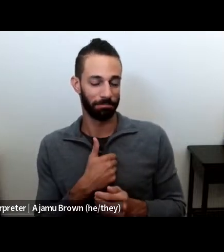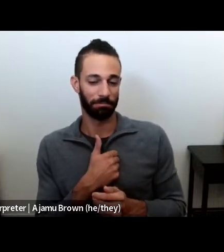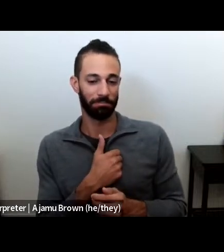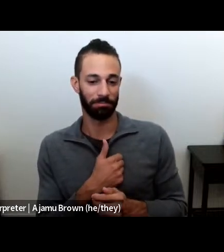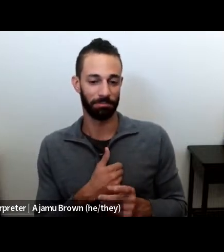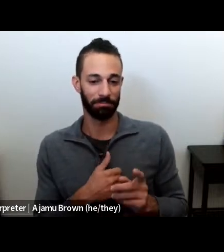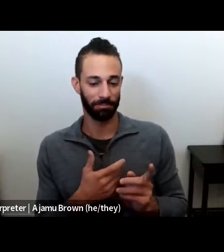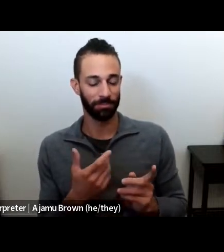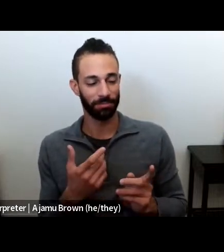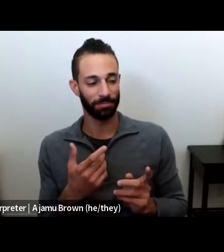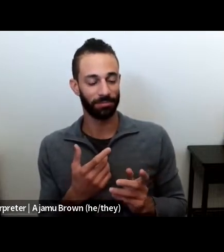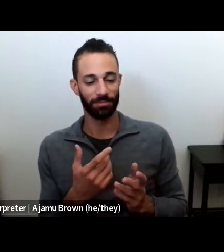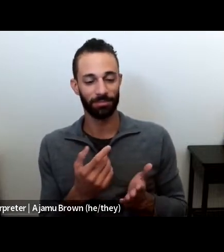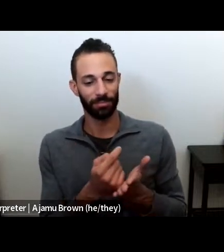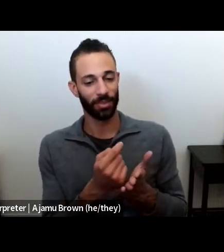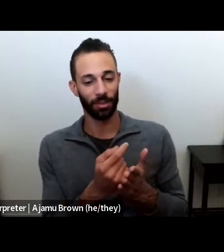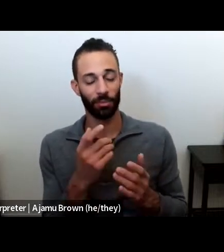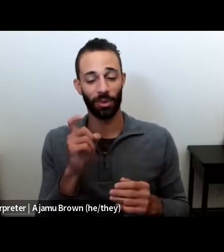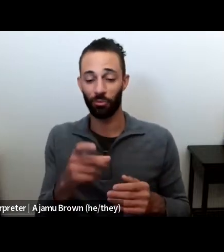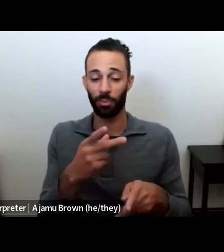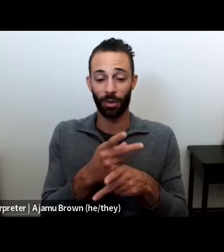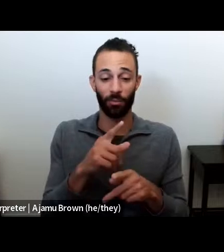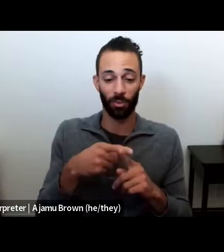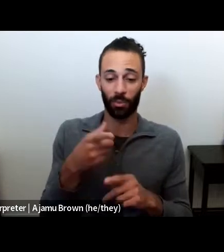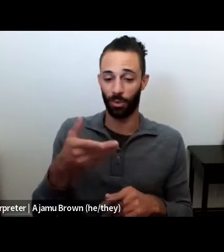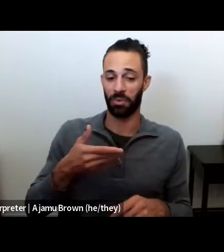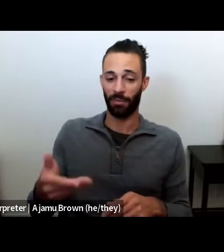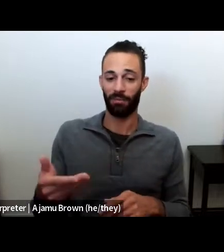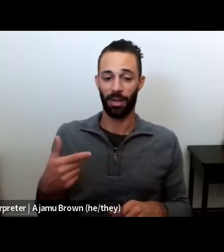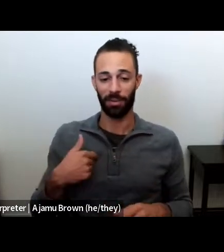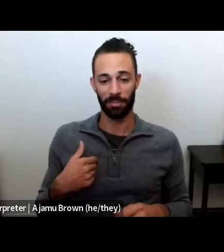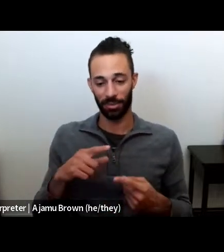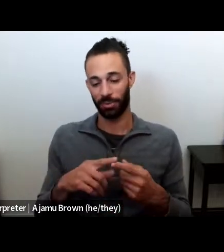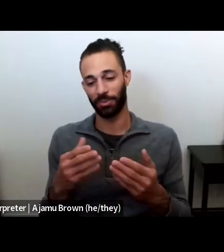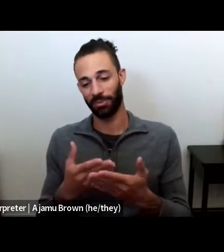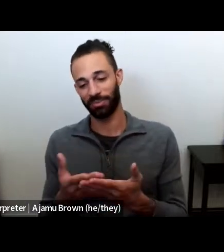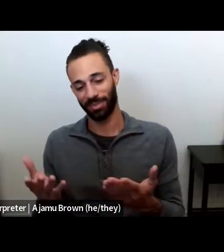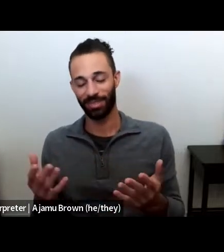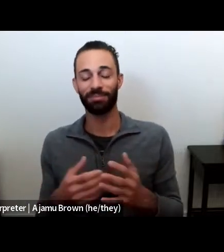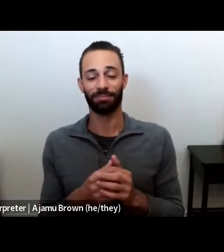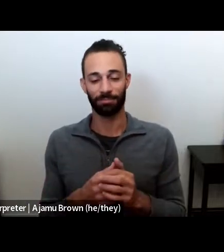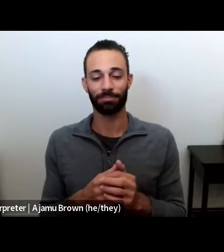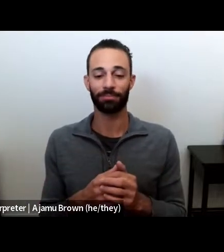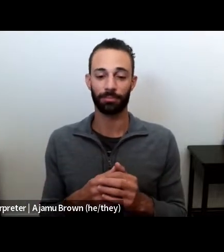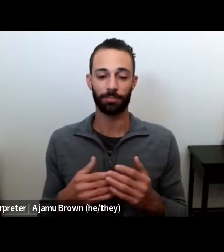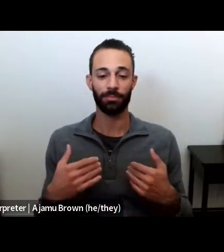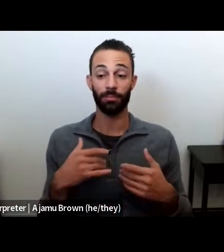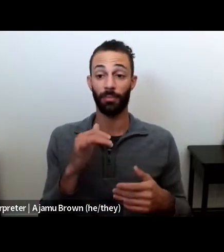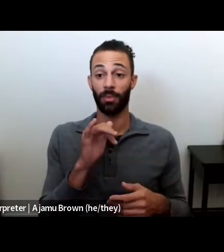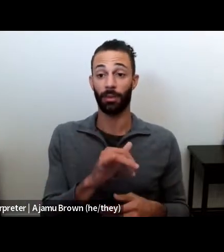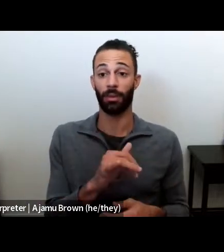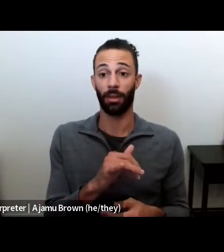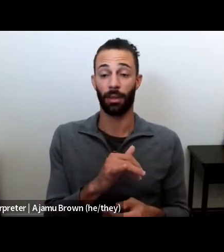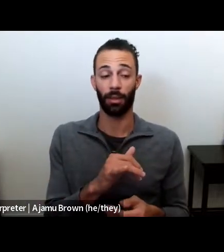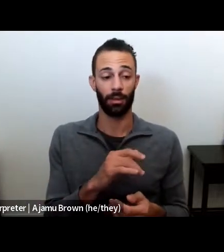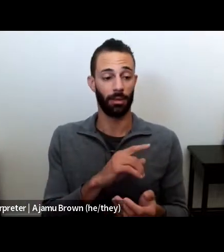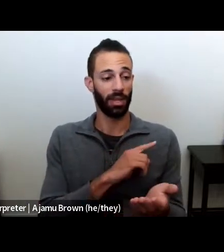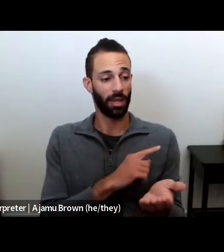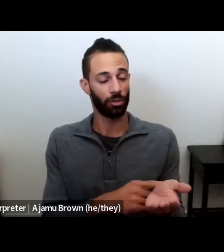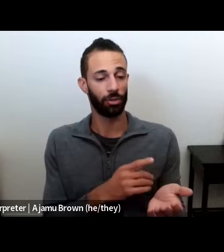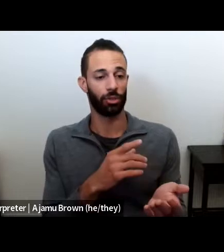Y'all got to be careful when you invite me to things, seriously. So we have that energy on one side,